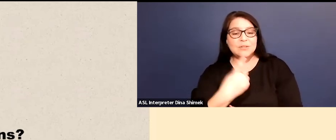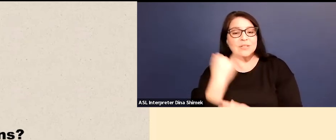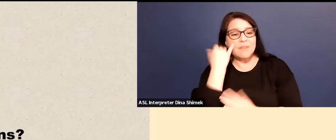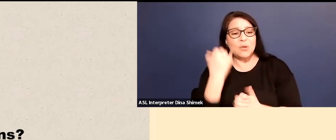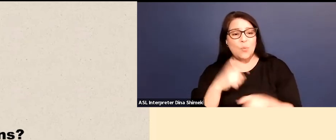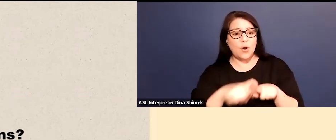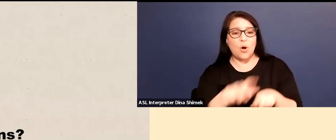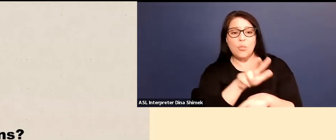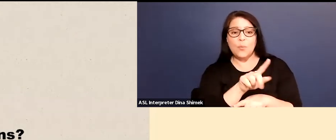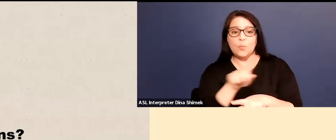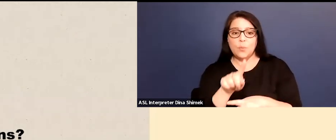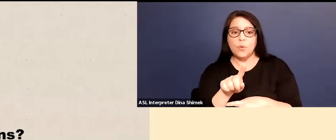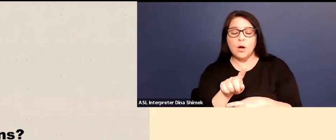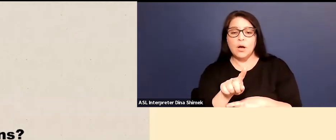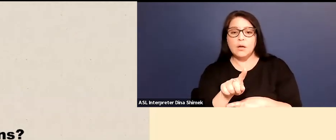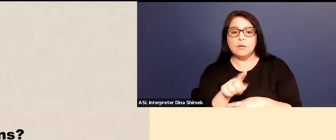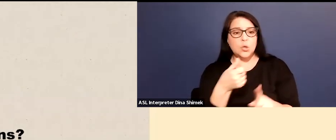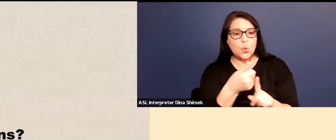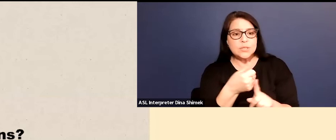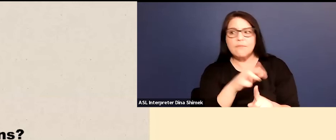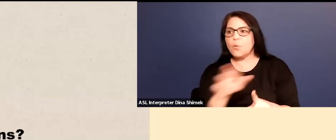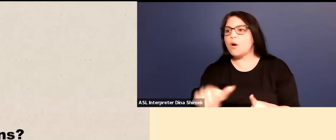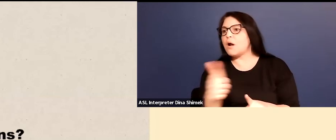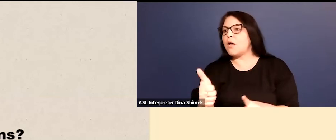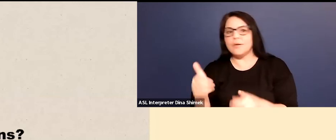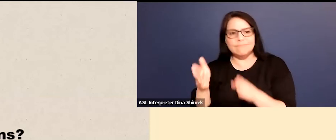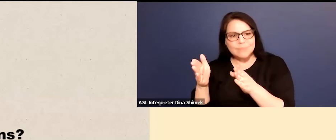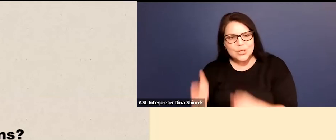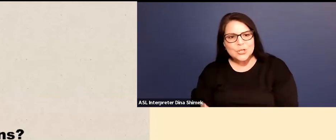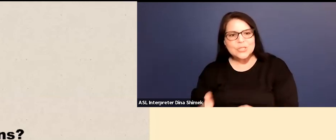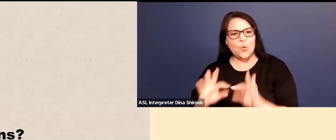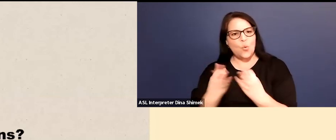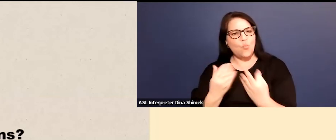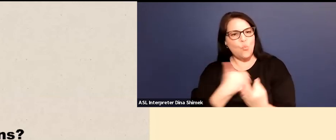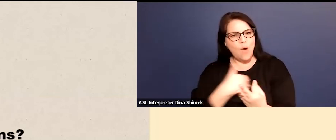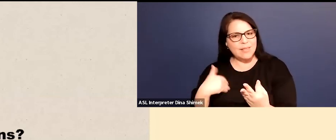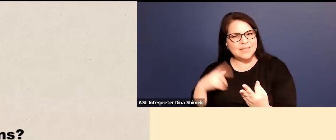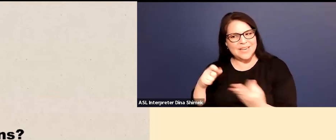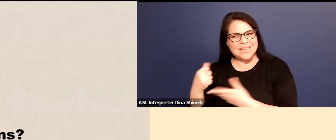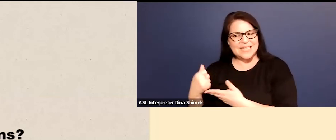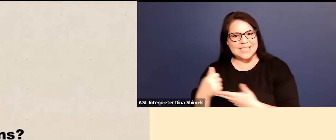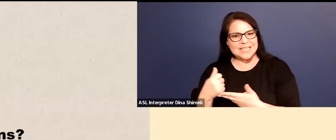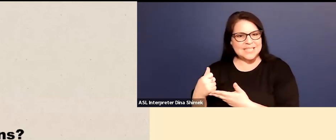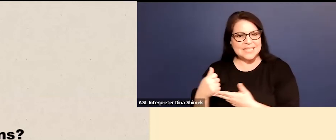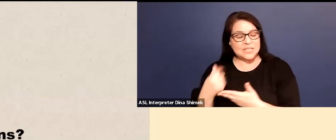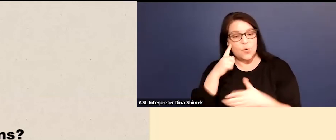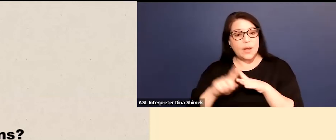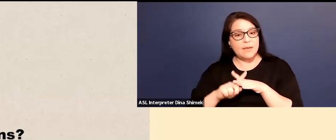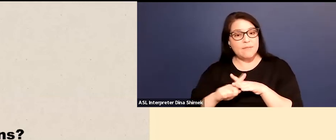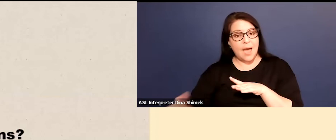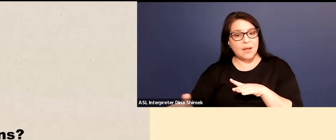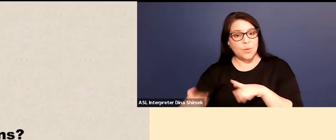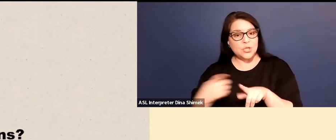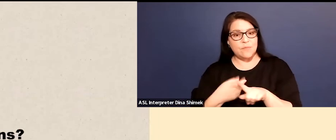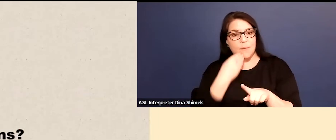call 311, if you yourself or an individual or a relative would need assistance evacuating from their home